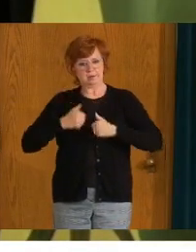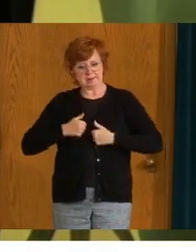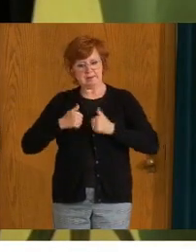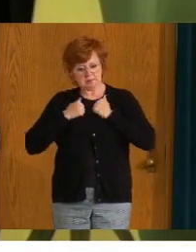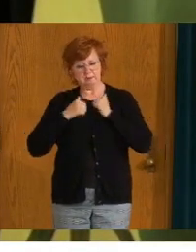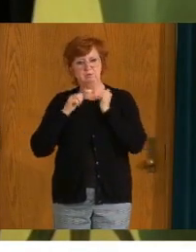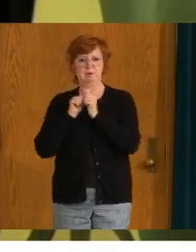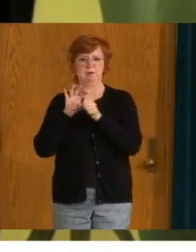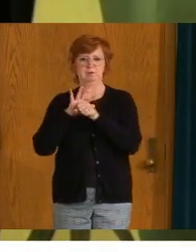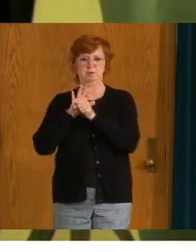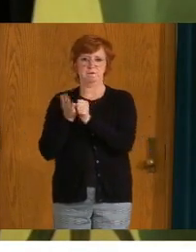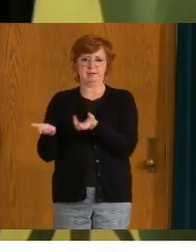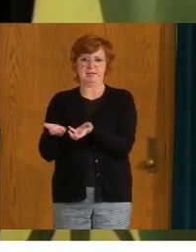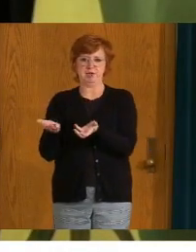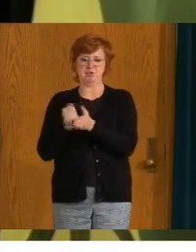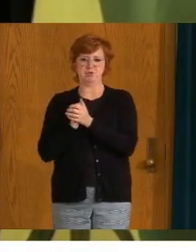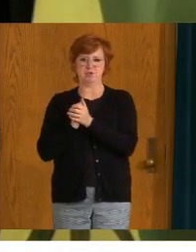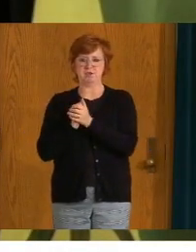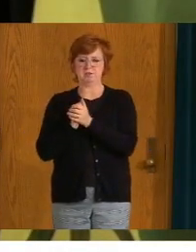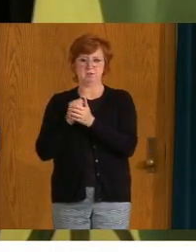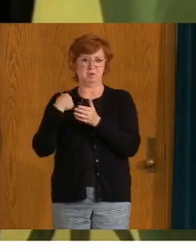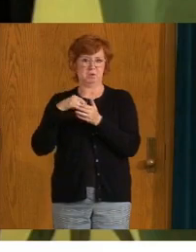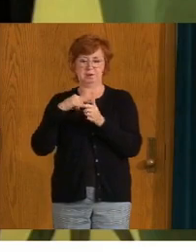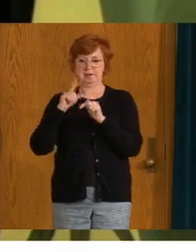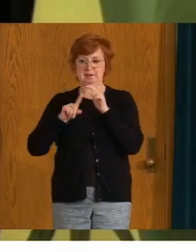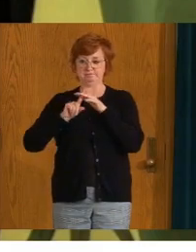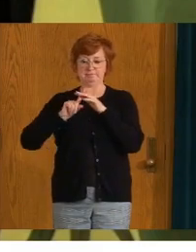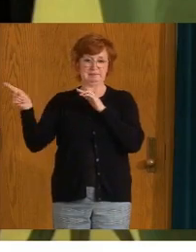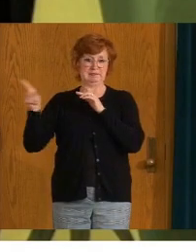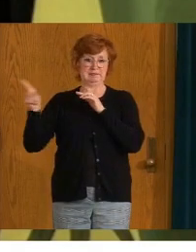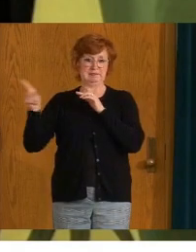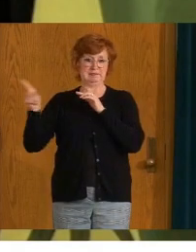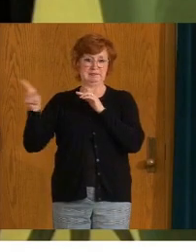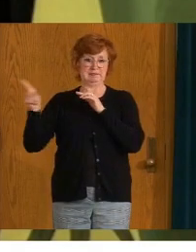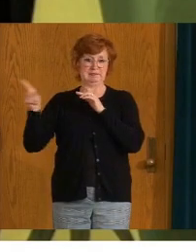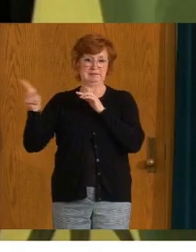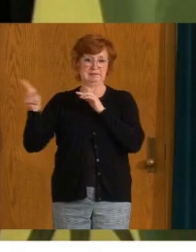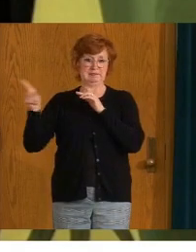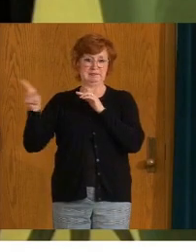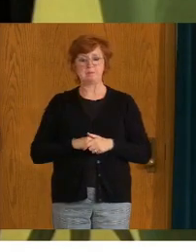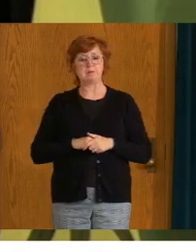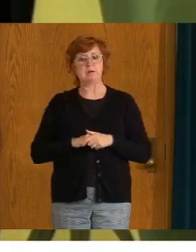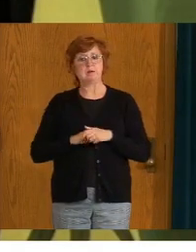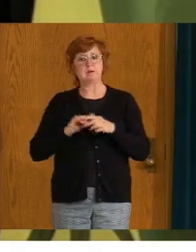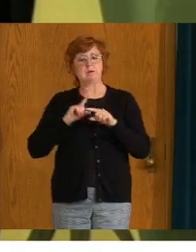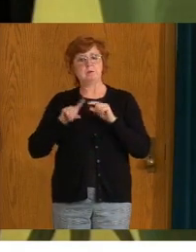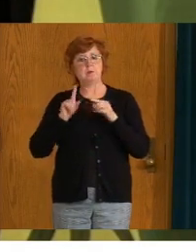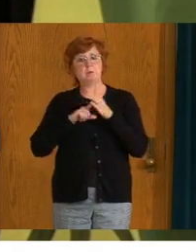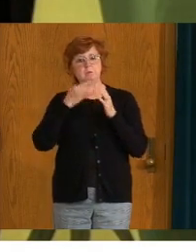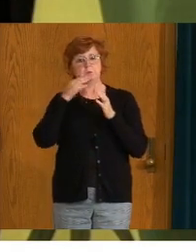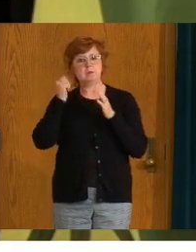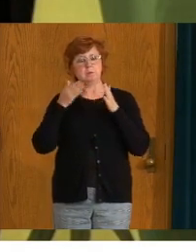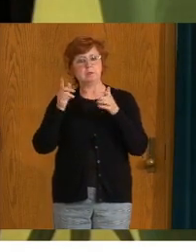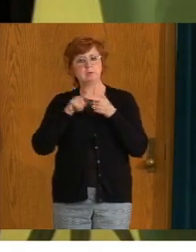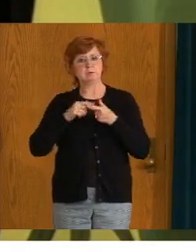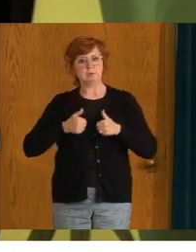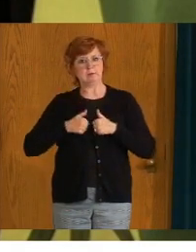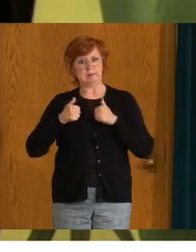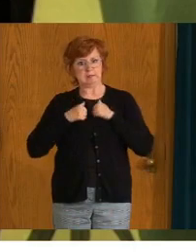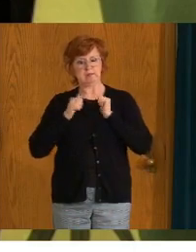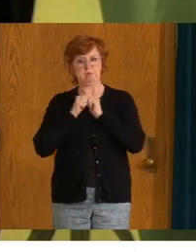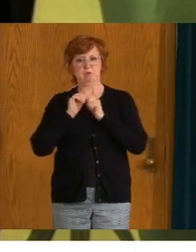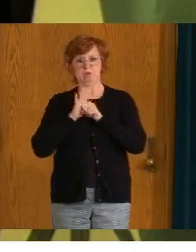live with COVID. And by far and away, the tool that we have that is most effective for protecting us as we do live with COVID